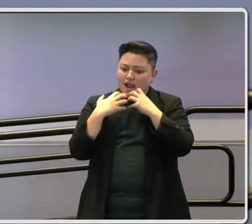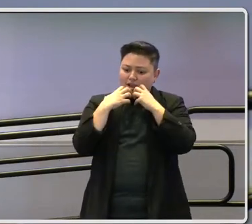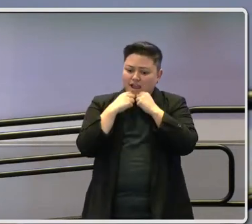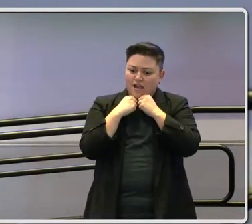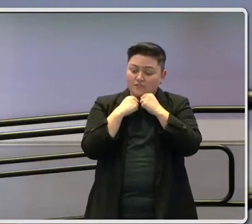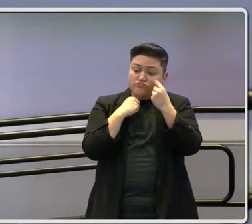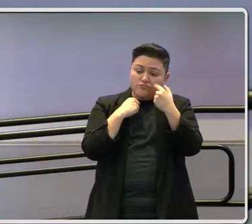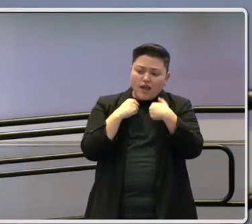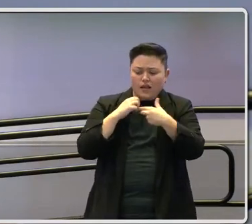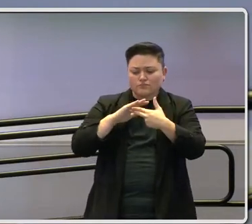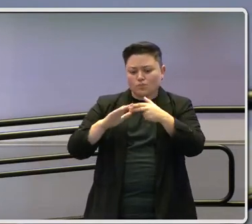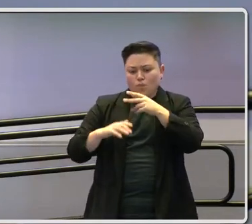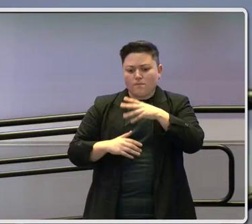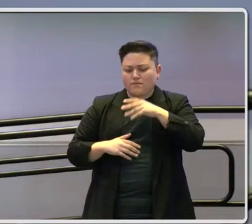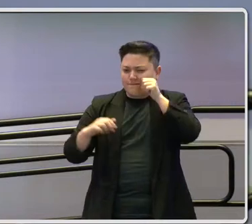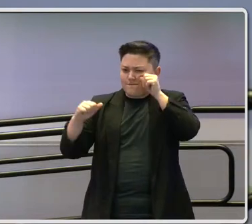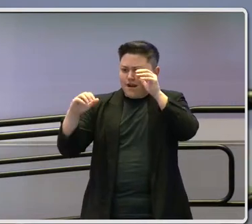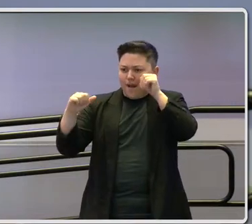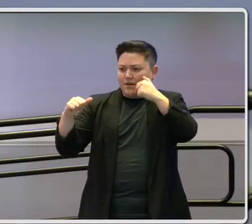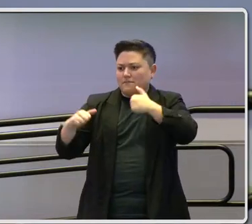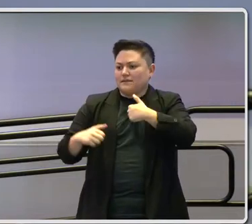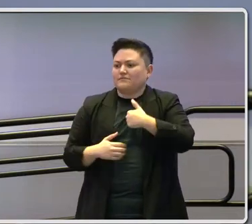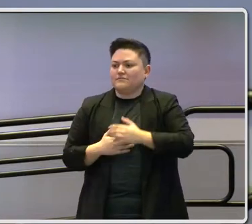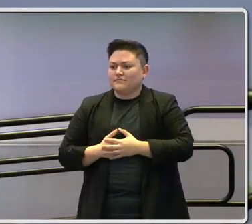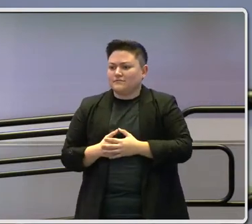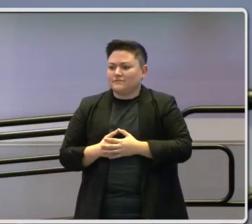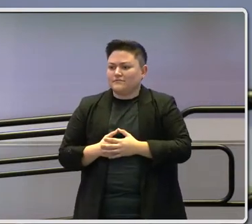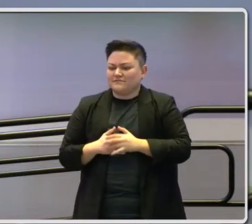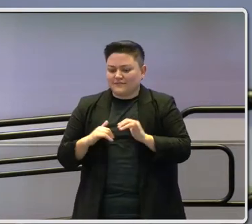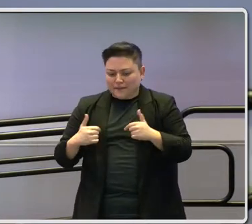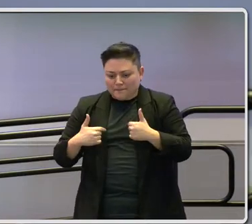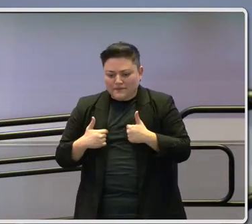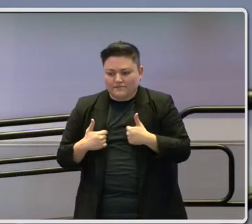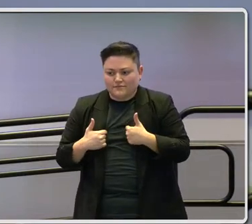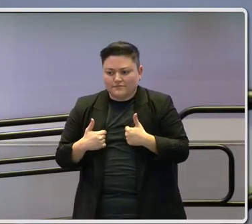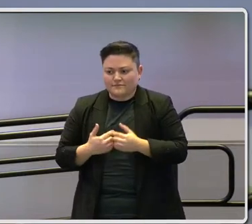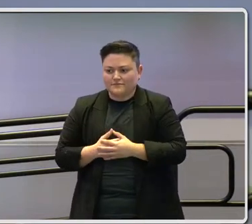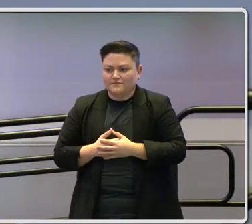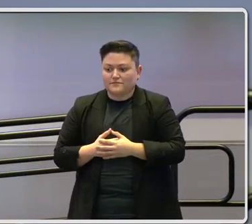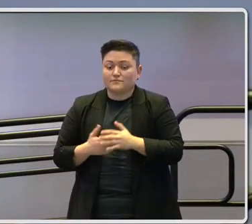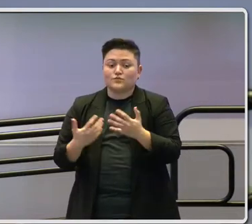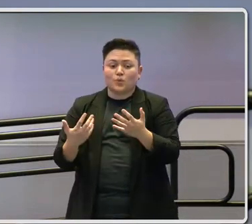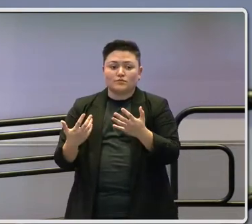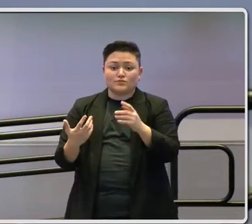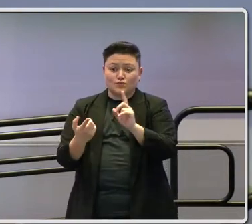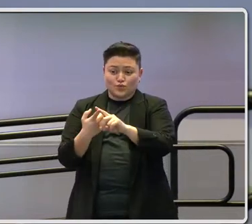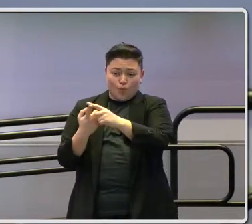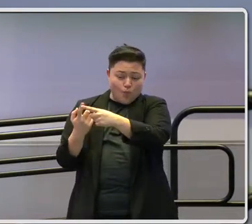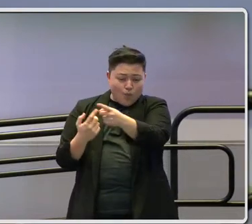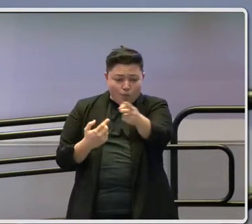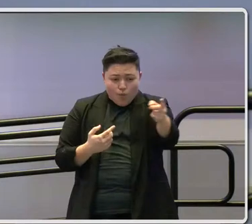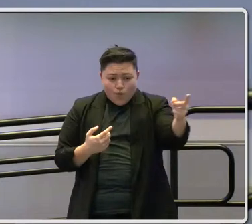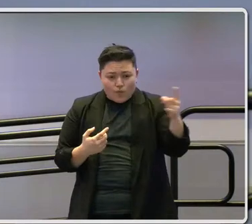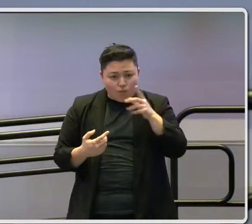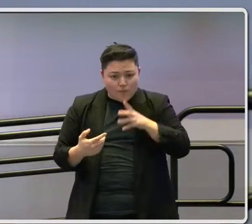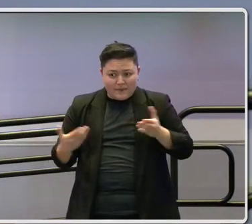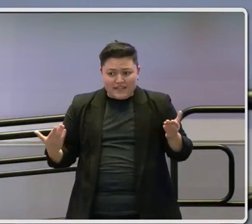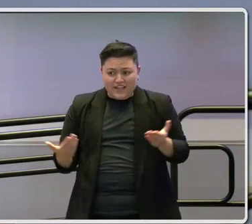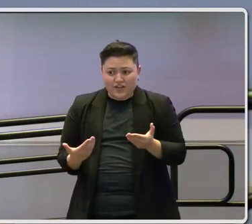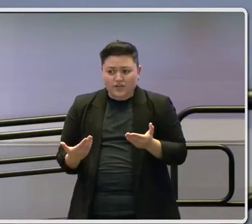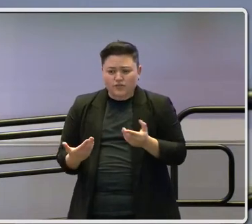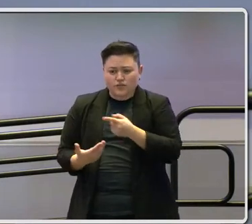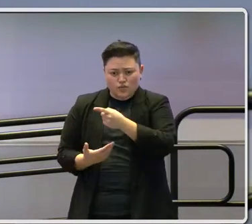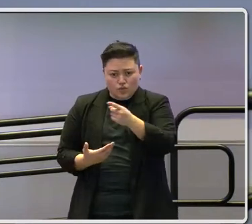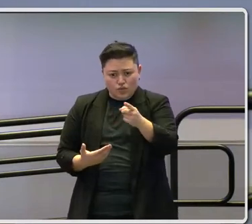woman, phenomenally phenomenal woman. That is me. So to all the women here, you are